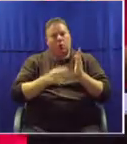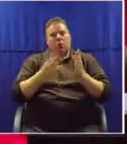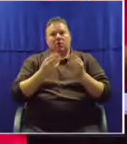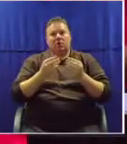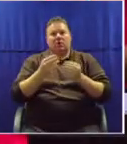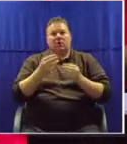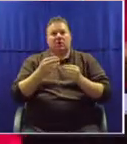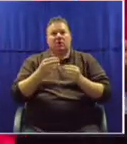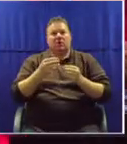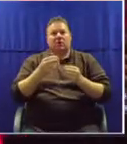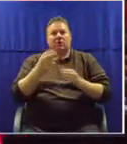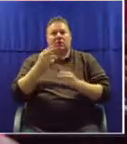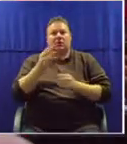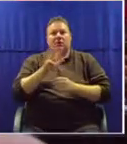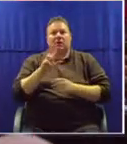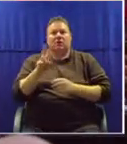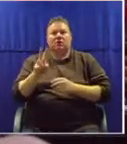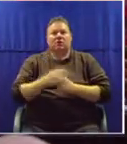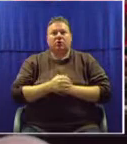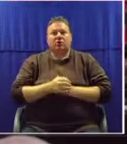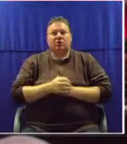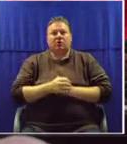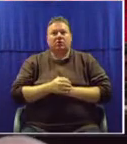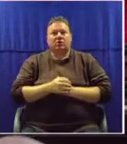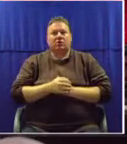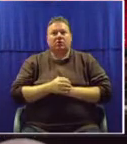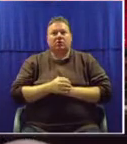of also being.